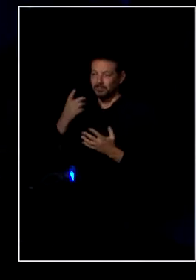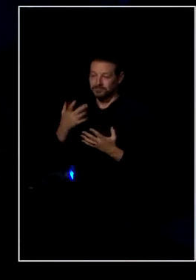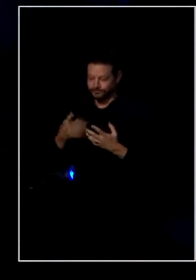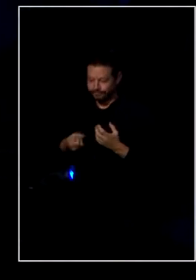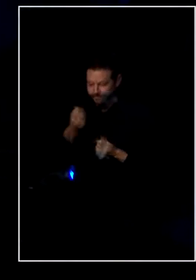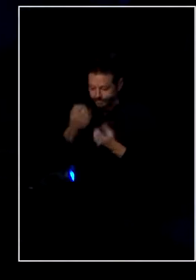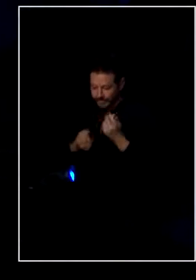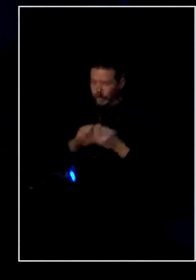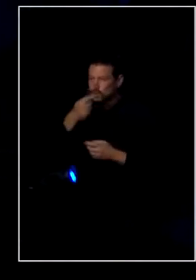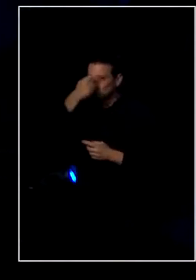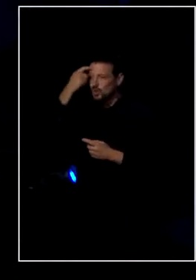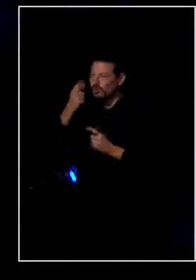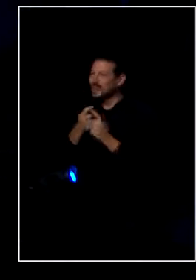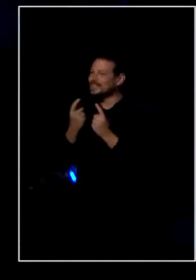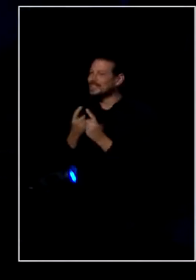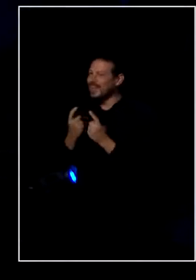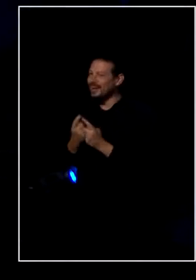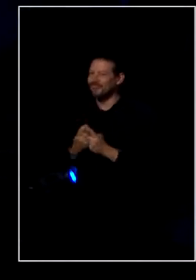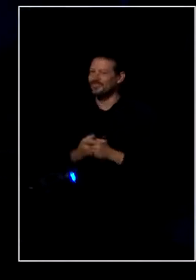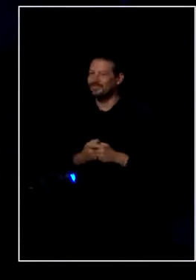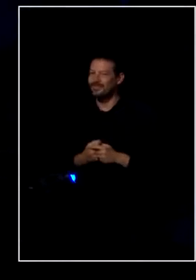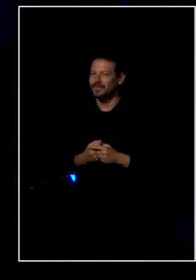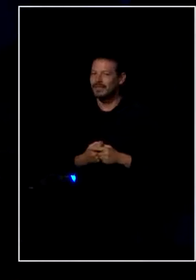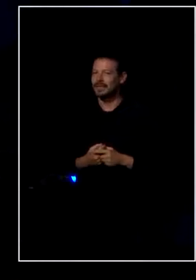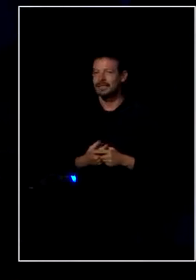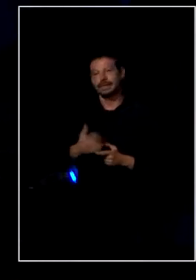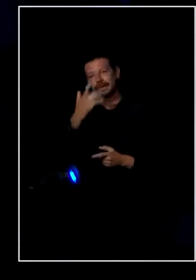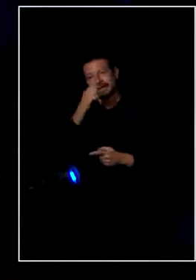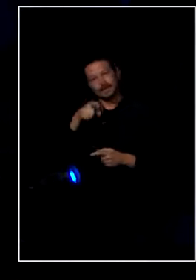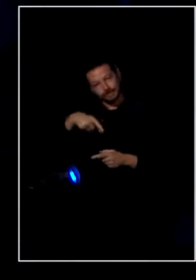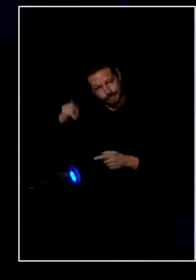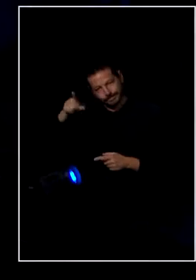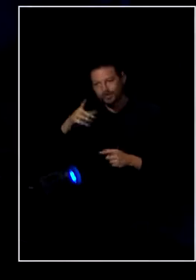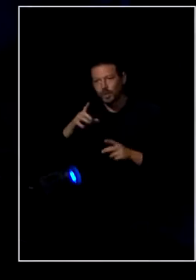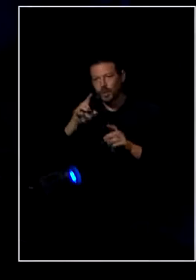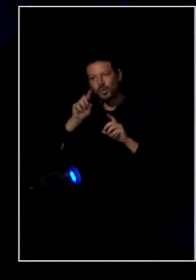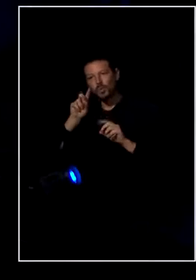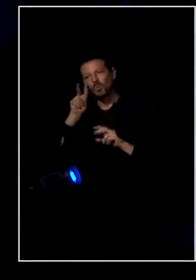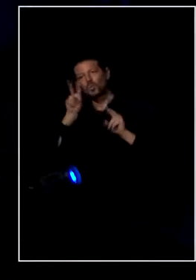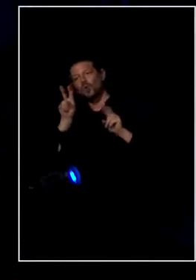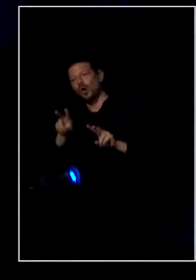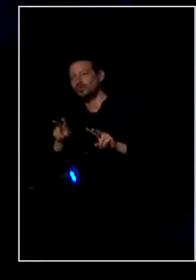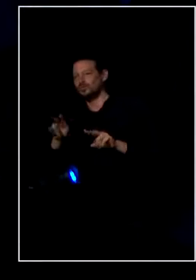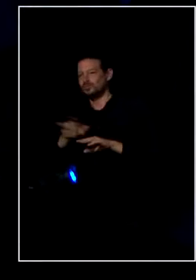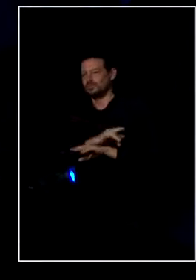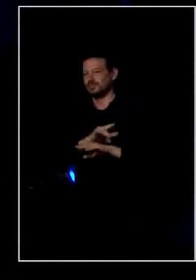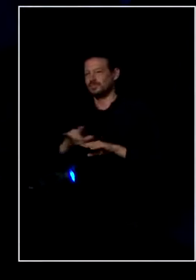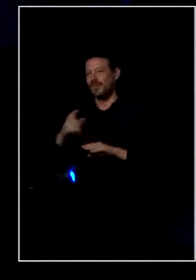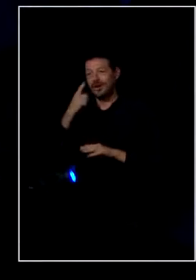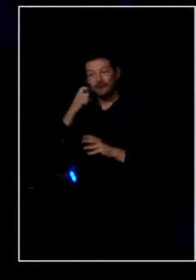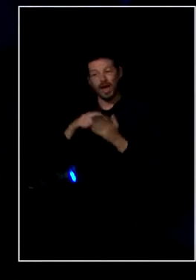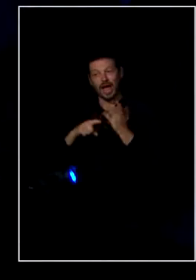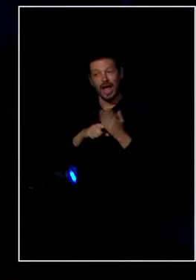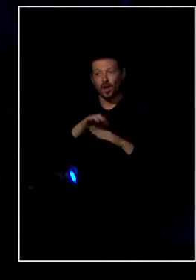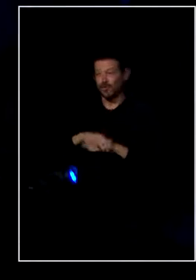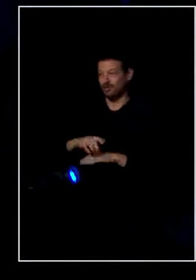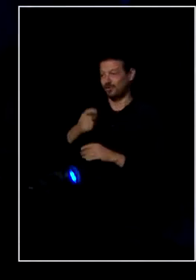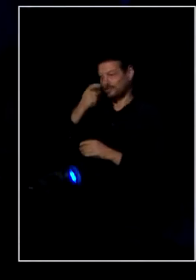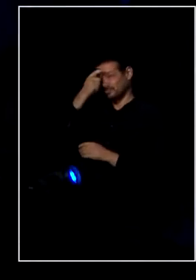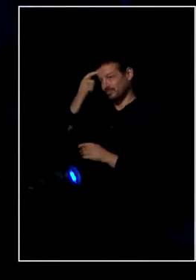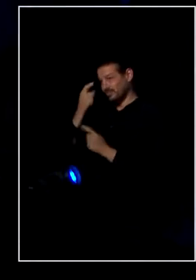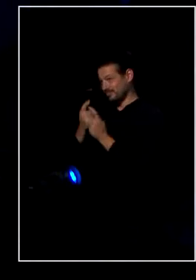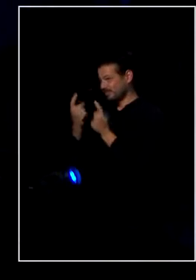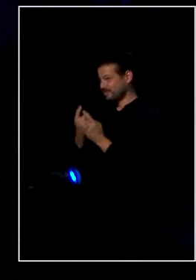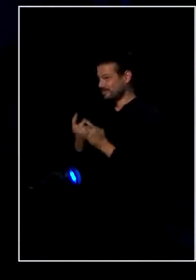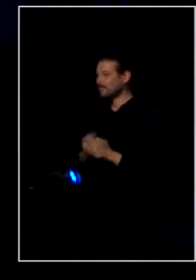stuff, which I'm afraid you will have to go and see the show or something whenever it's on to find out what that stuff is. But in that, I was